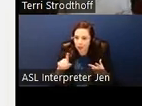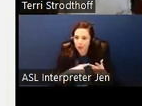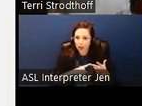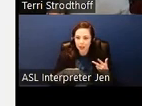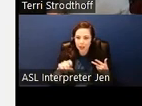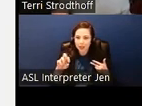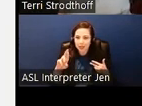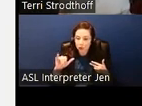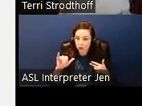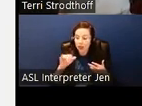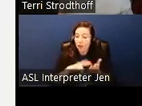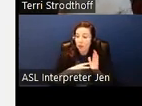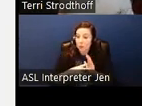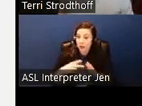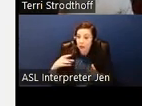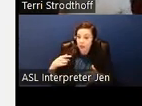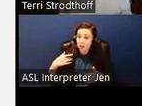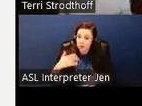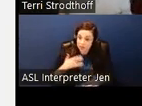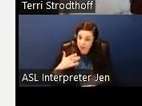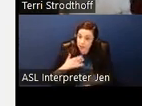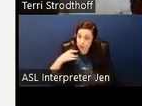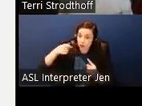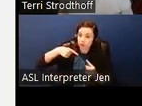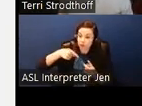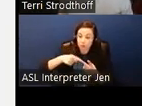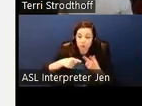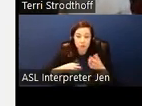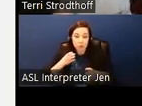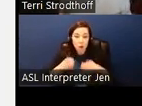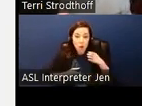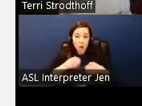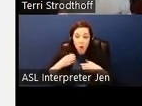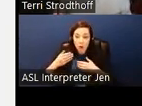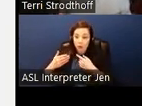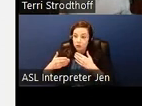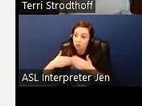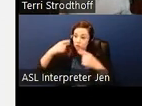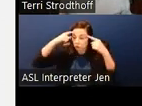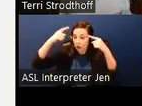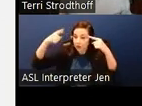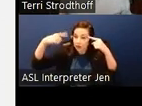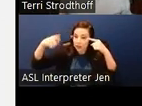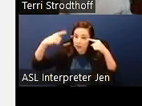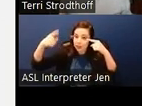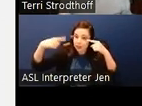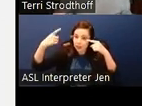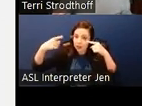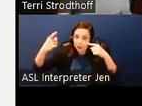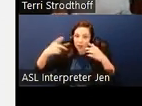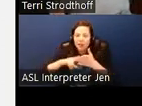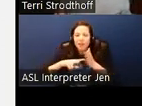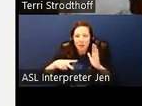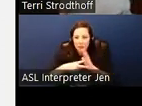sensory and emotional processes, rather than intellectual processes, serve as the brain's primary architect. And that